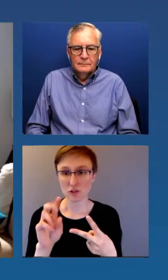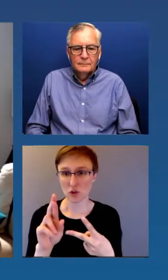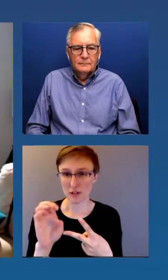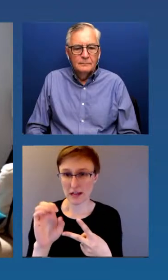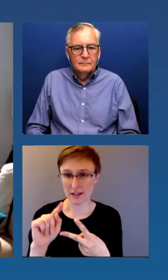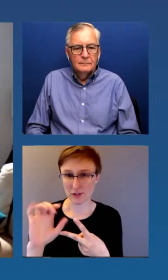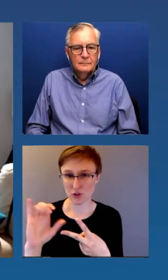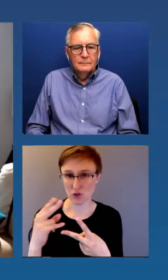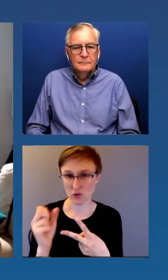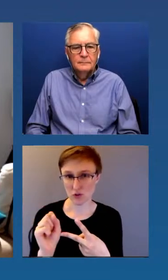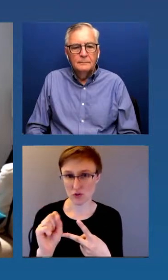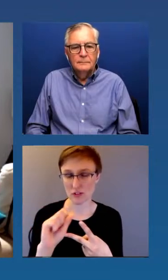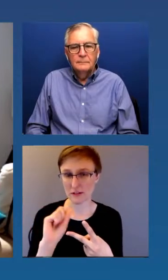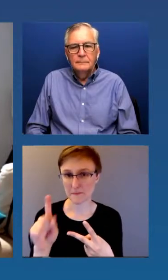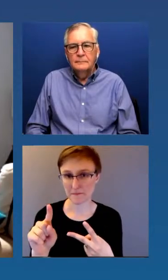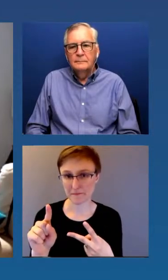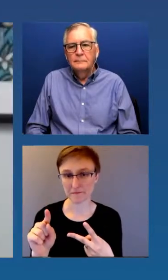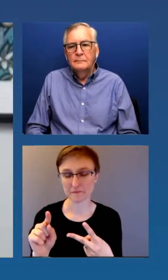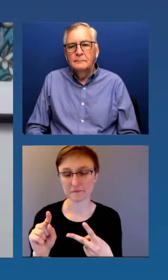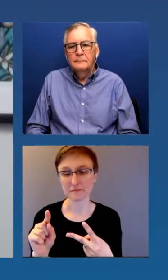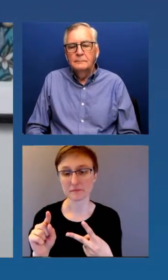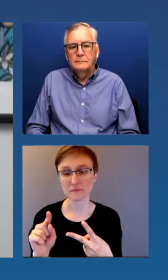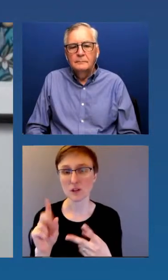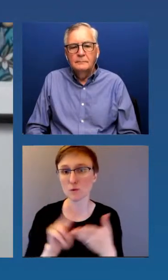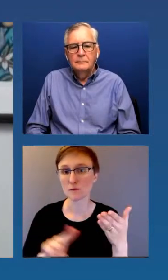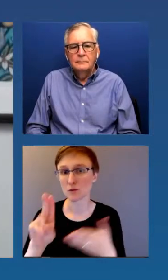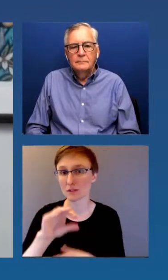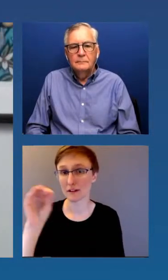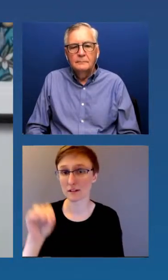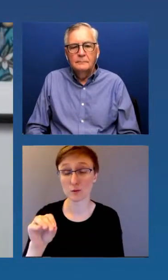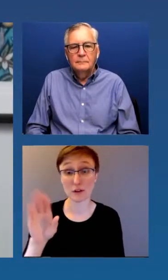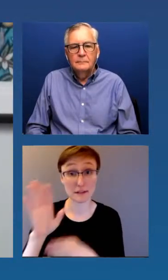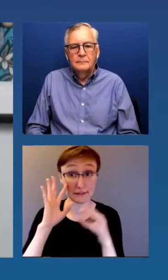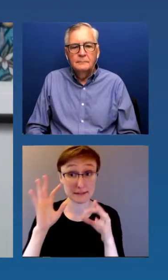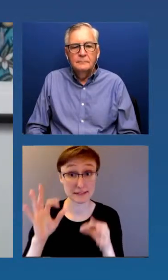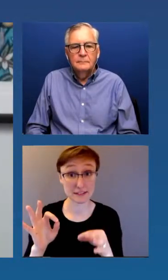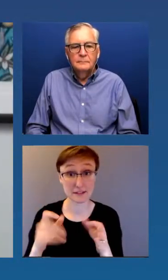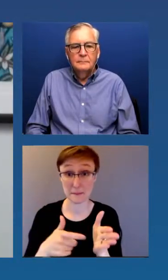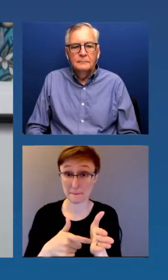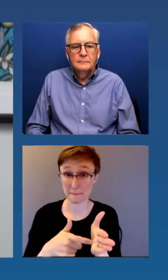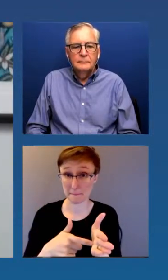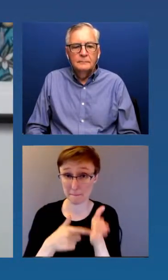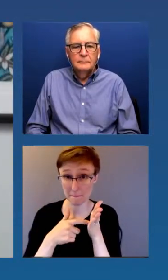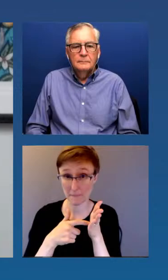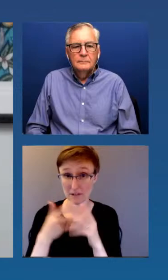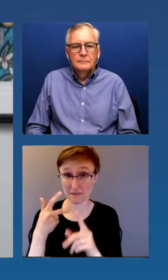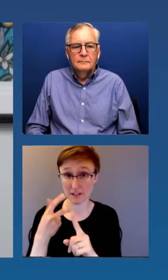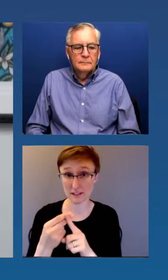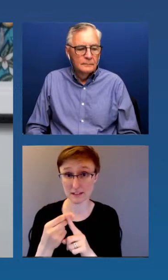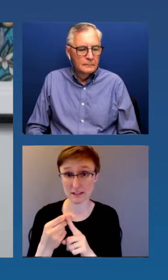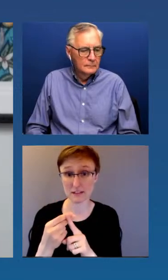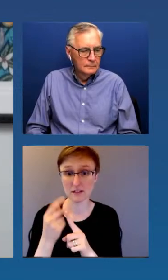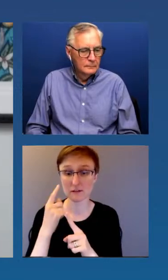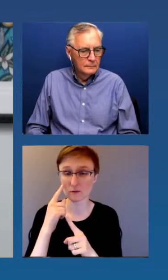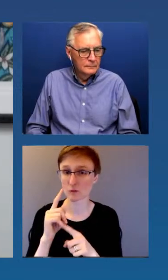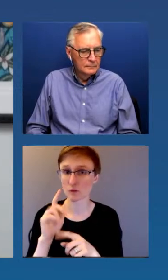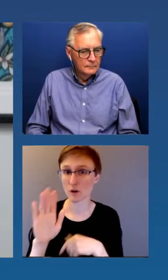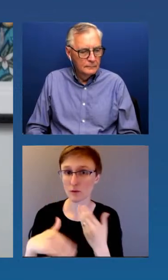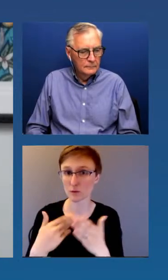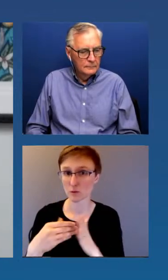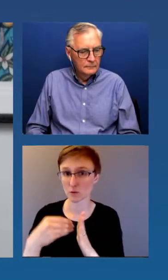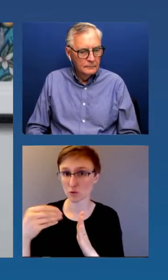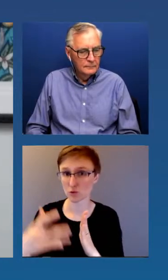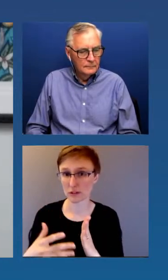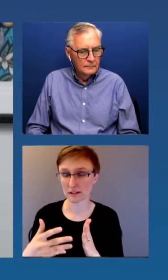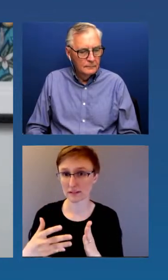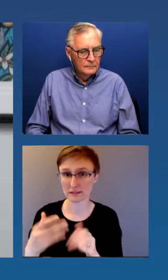your take about University of Ottawa's decision to mandate vaccinations for those on campus, and specifically whether